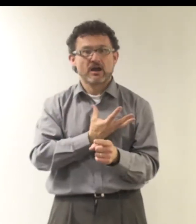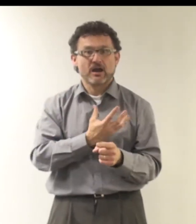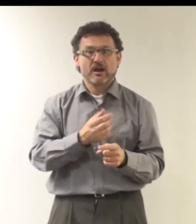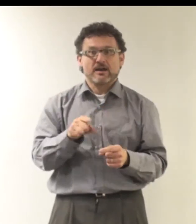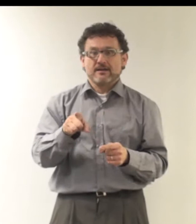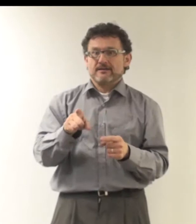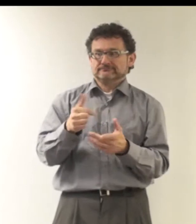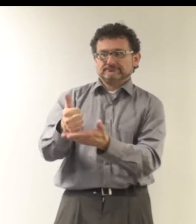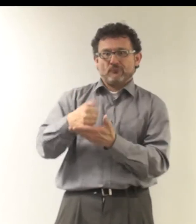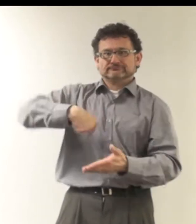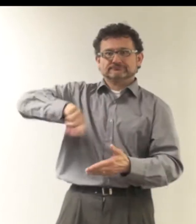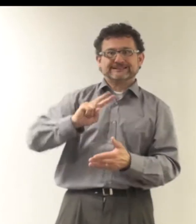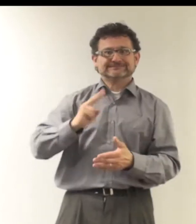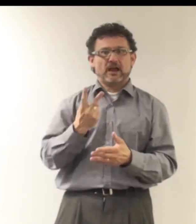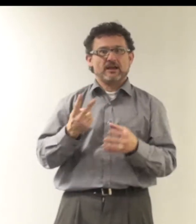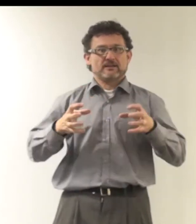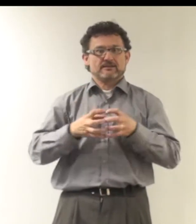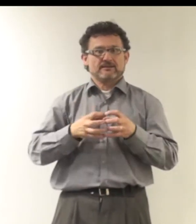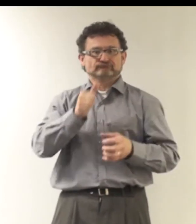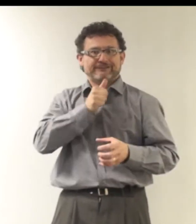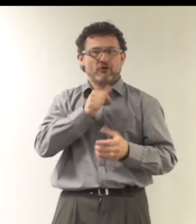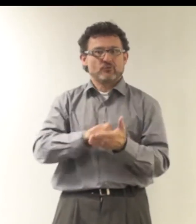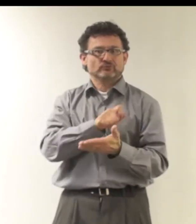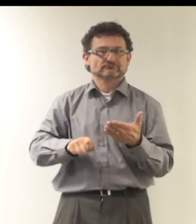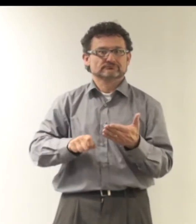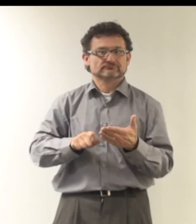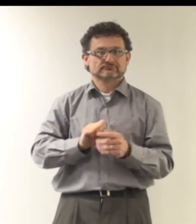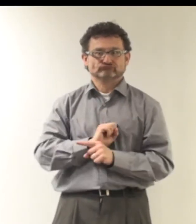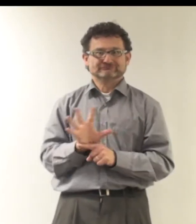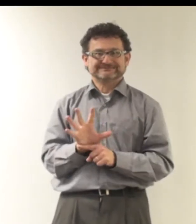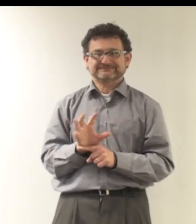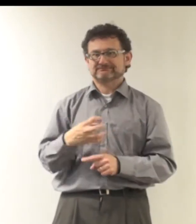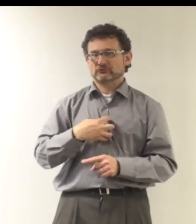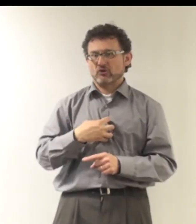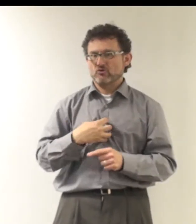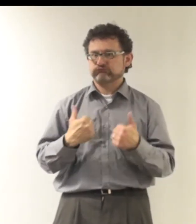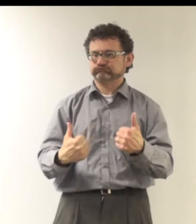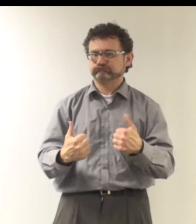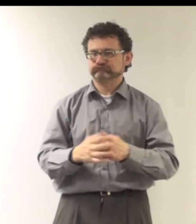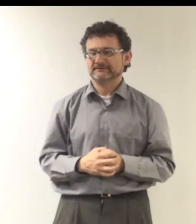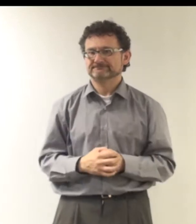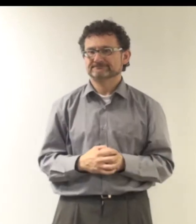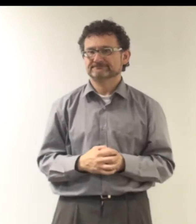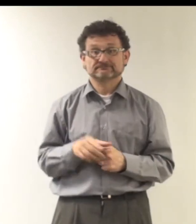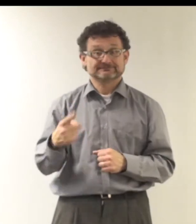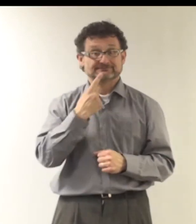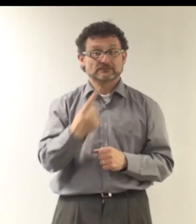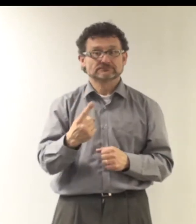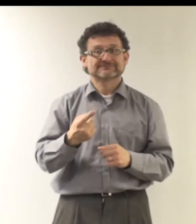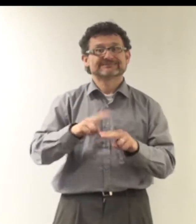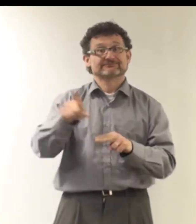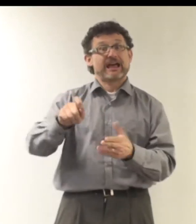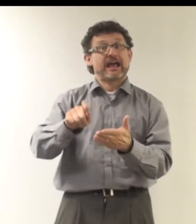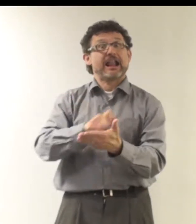other candidates to recognise that they are not doing their best for the environment and for the planet. Now, you'll have noticed that a lot